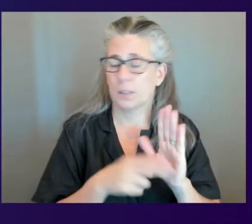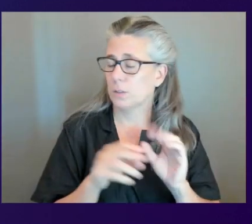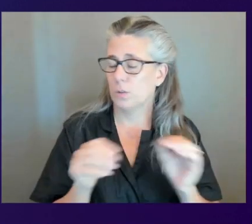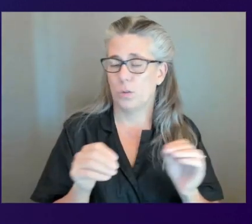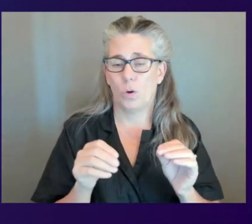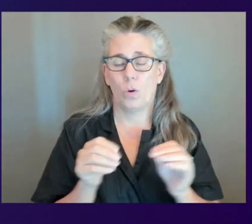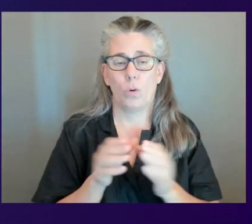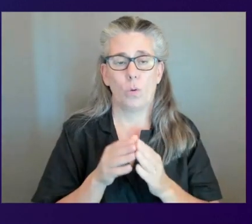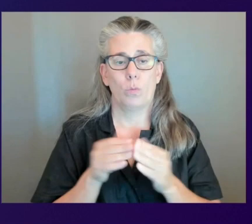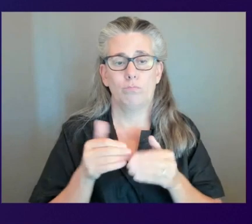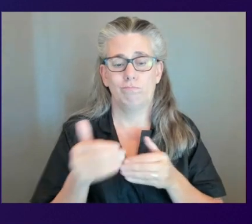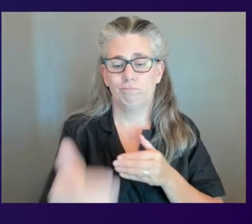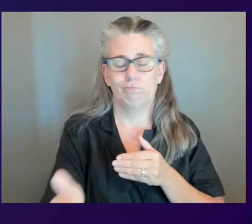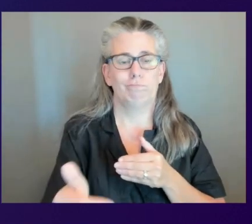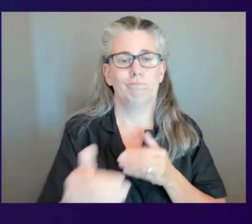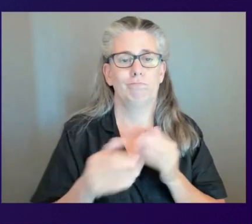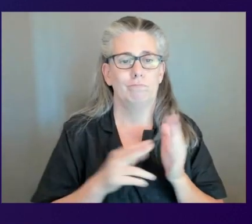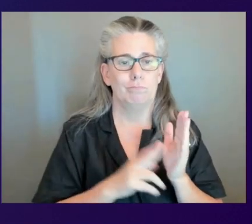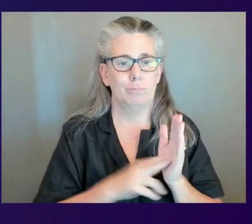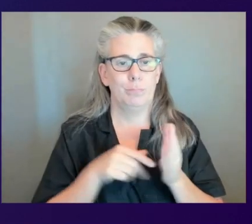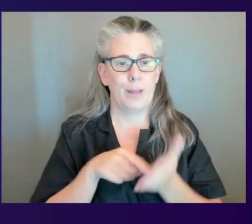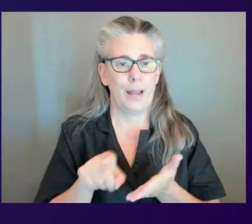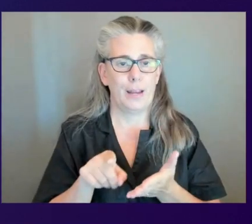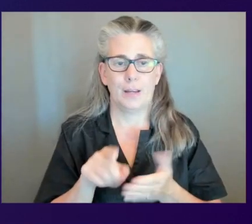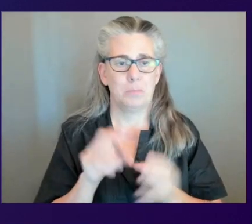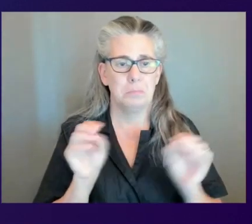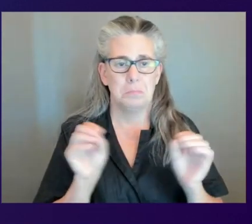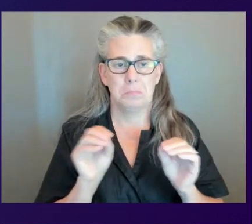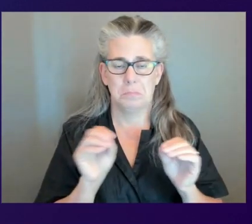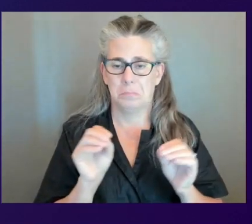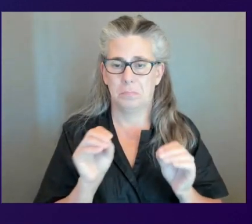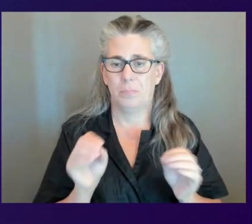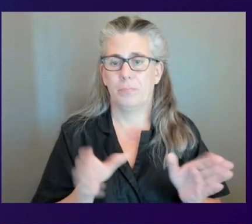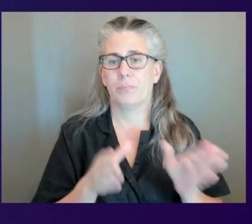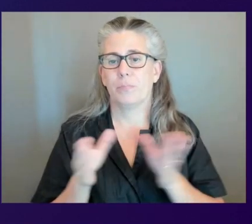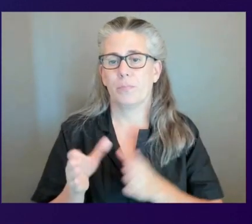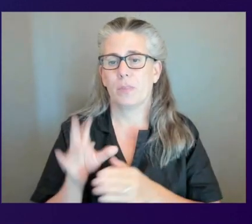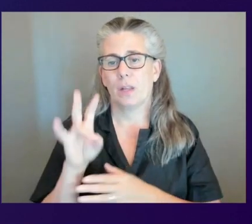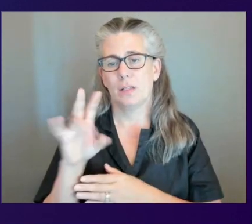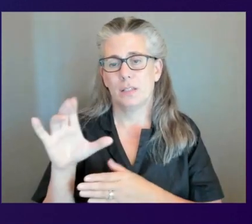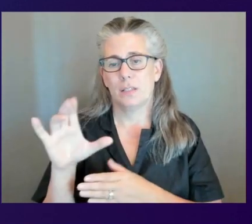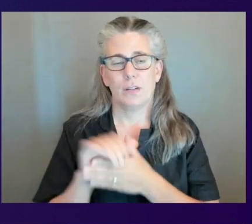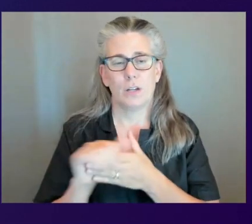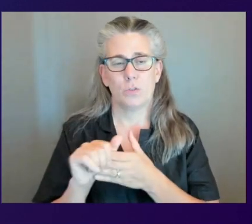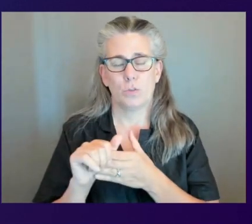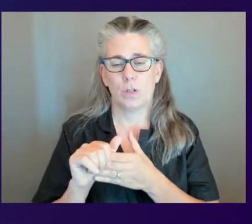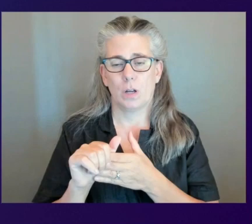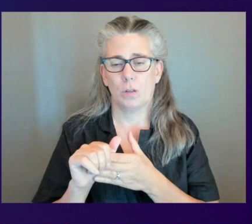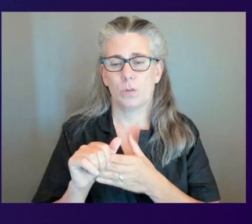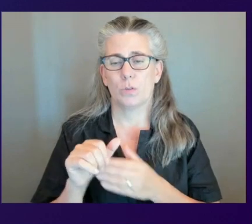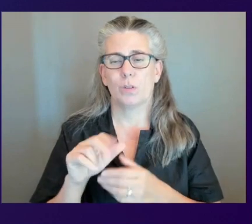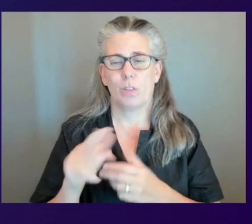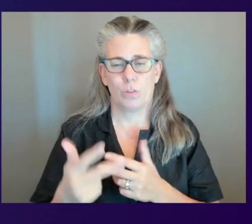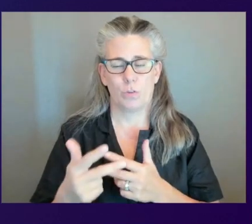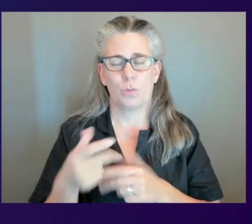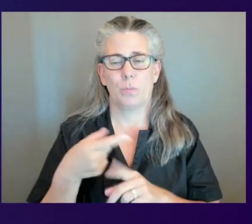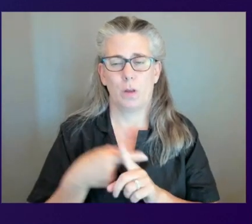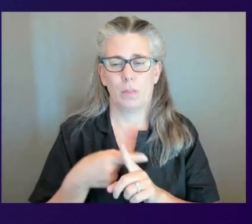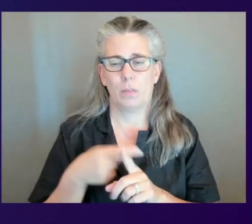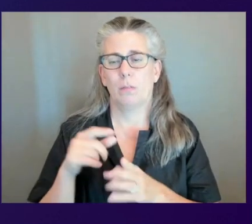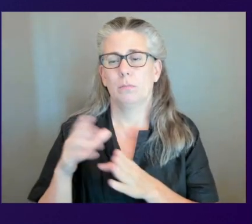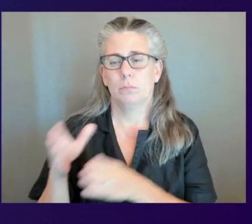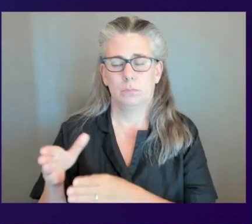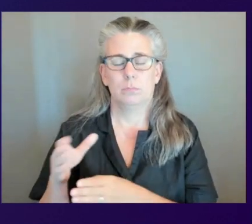the next month, you'll only be charged for what you use, and then obviously the following month be charged from there. So our prices do vary by region, but